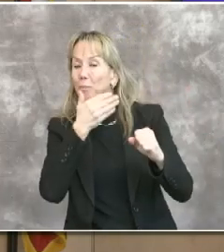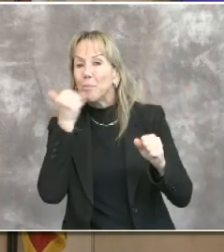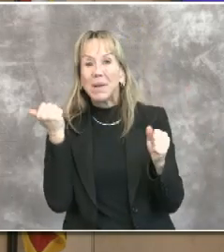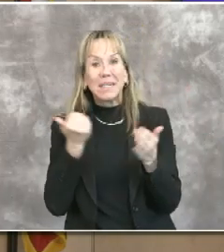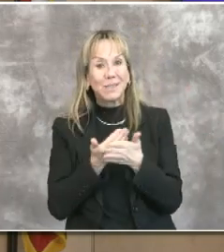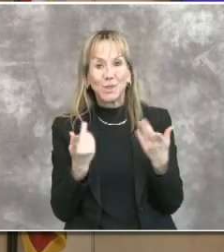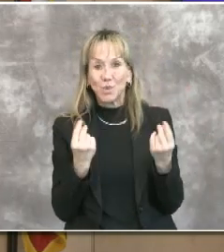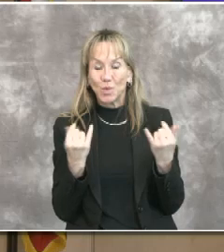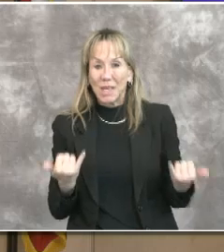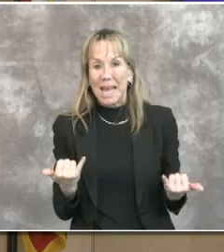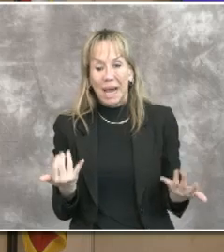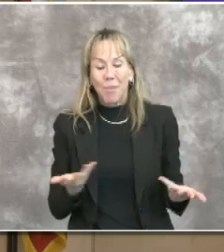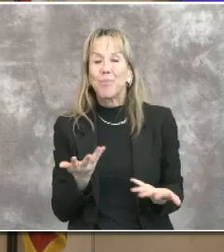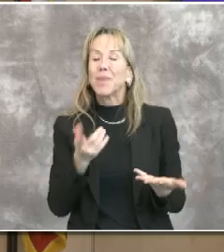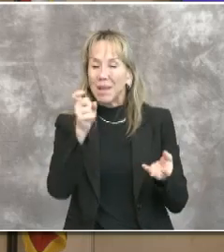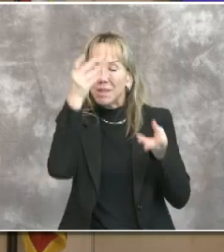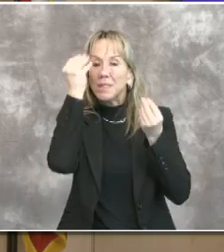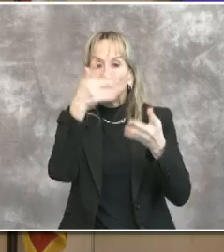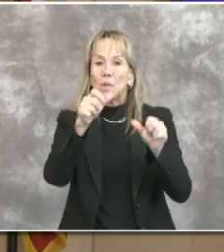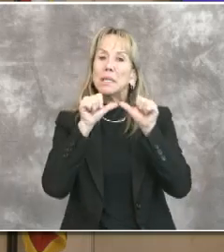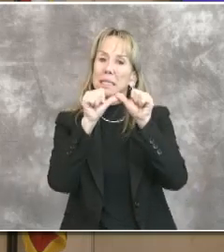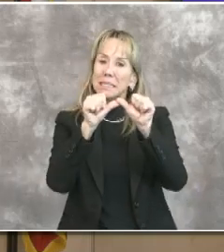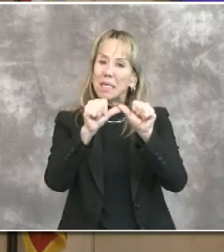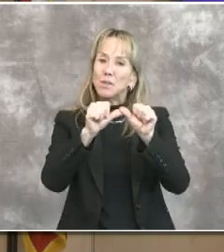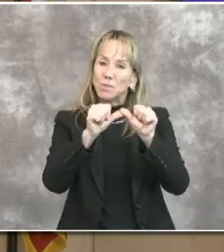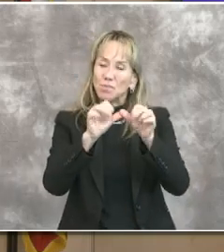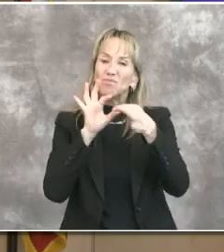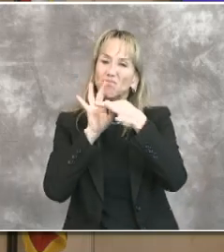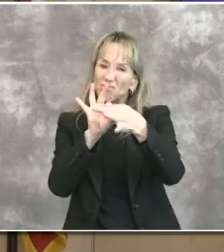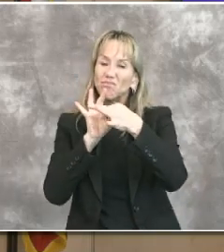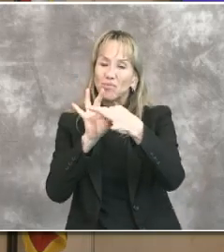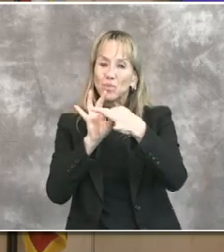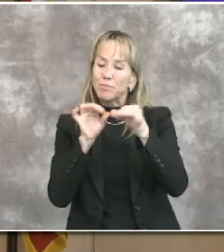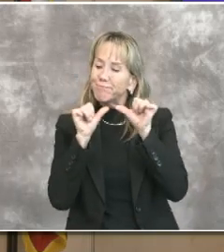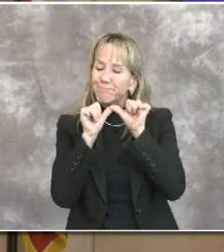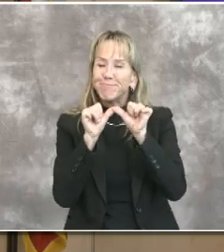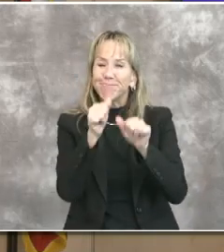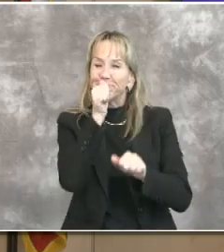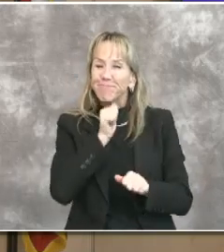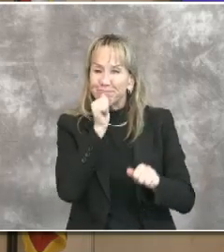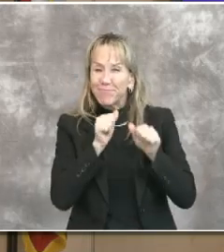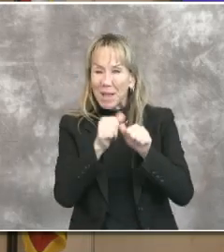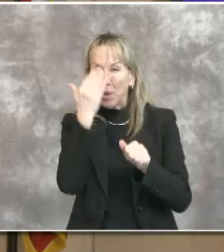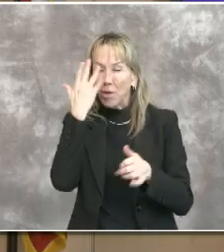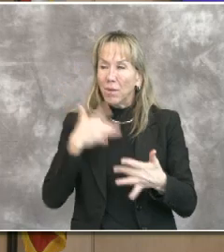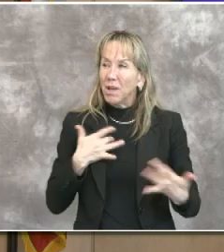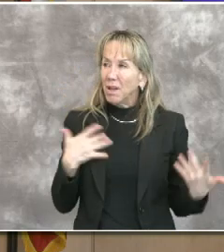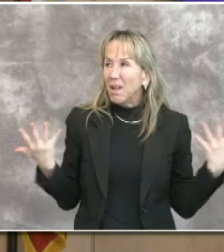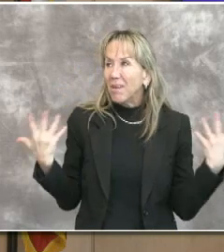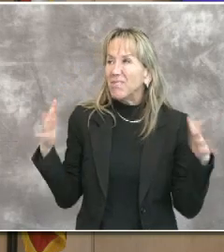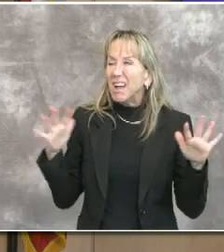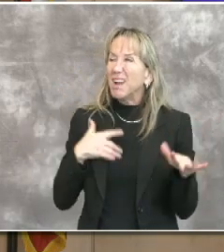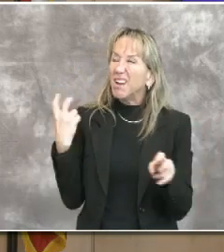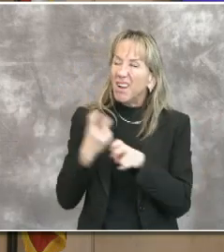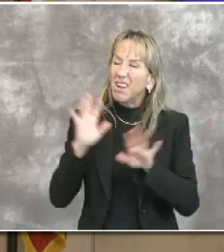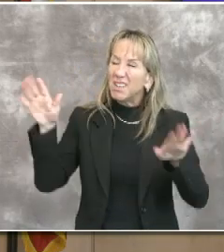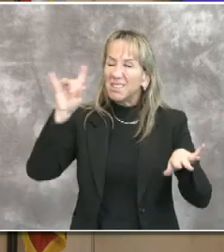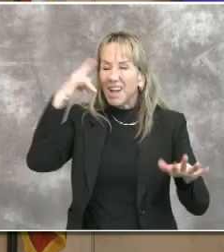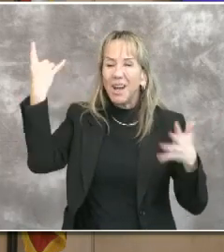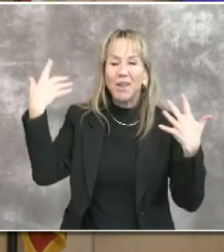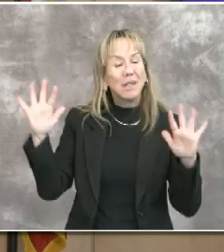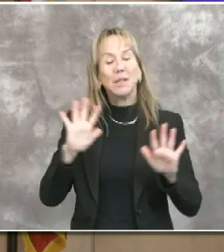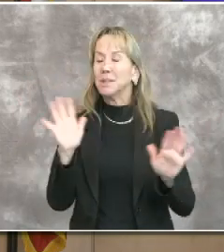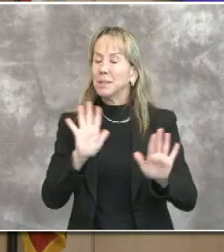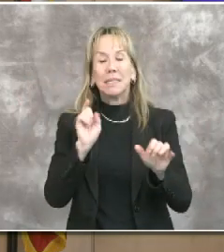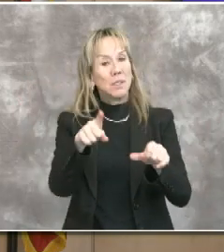we need everyone to continue to work with us, to continue to hold fast, as difficult as it may be, to continue to be patient in very uncertain